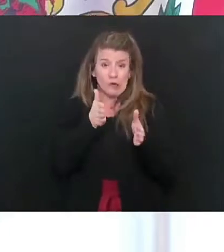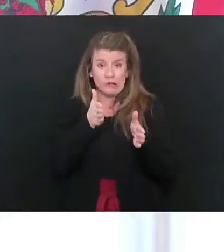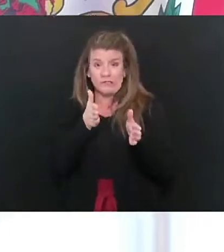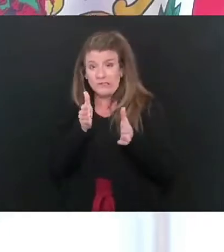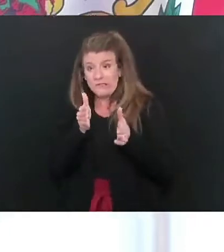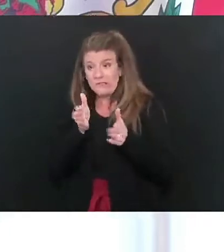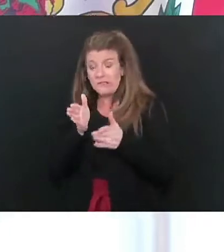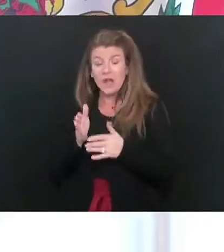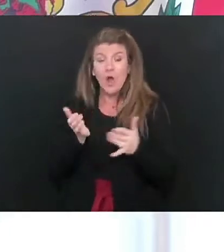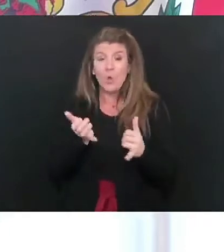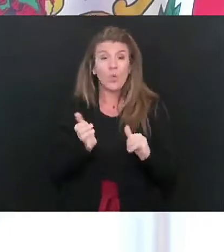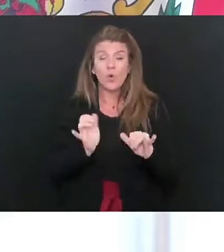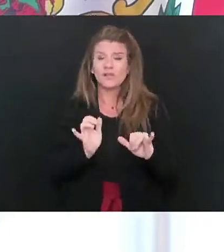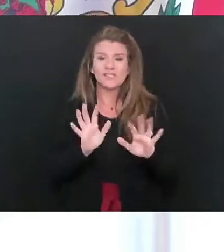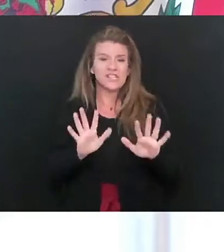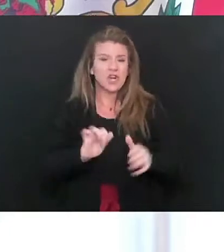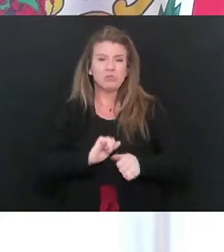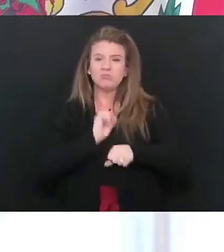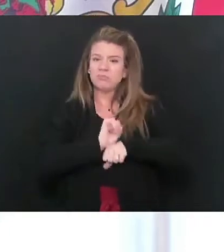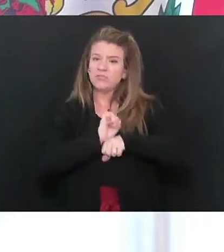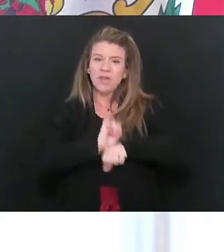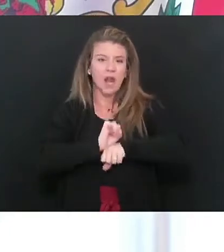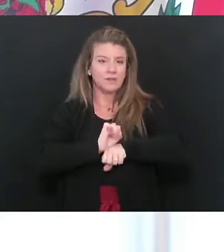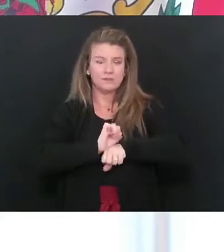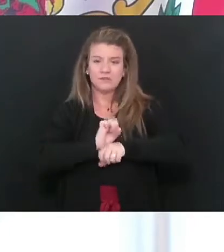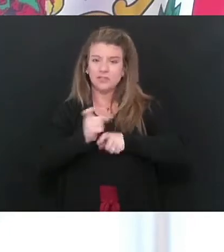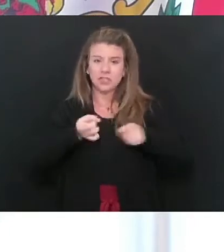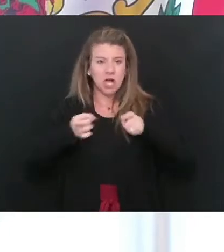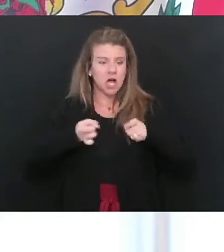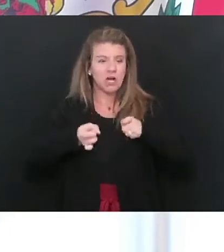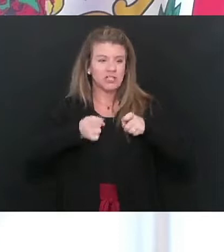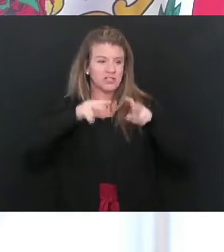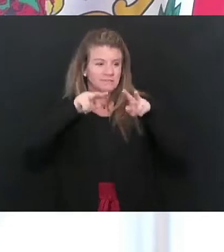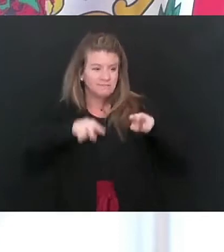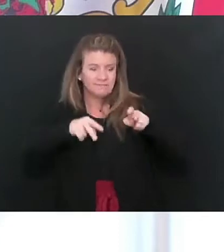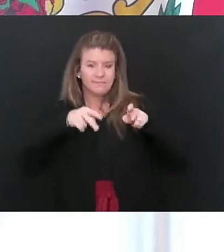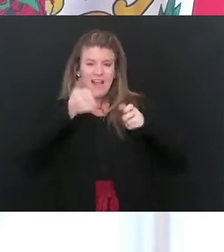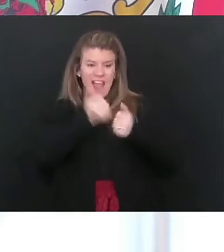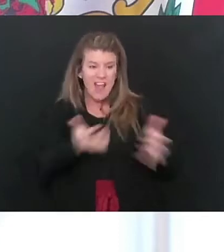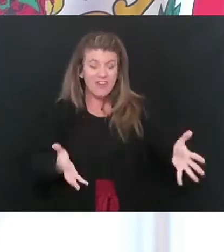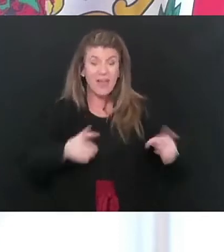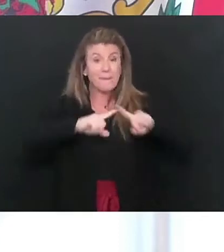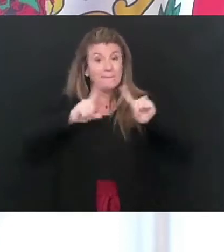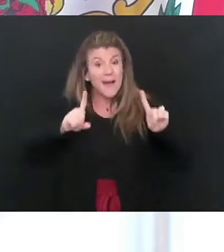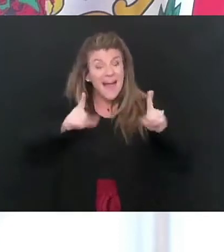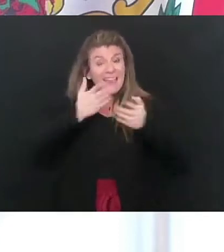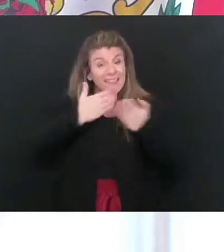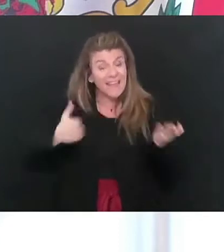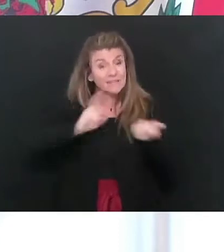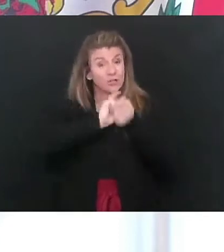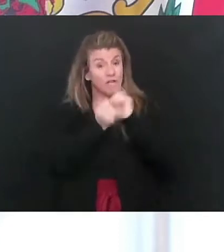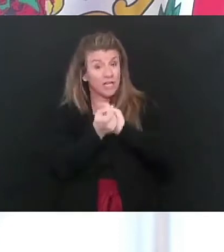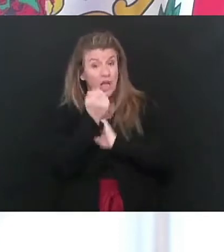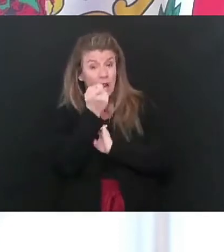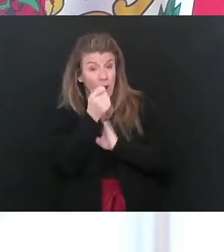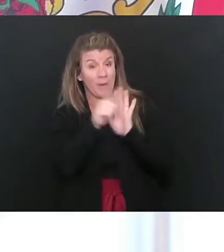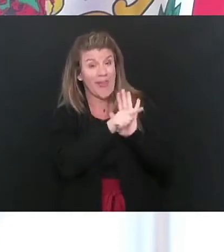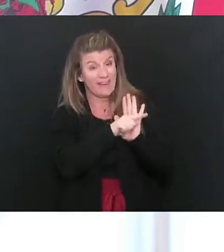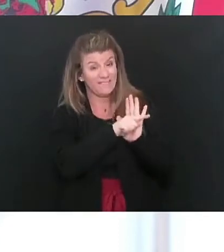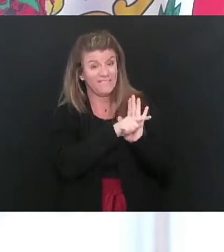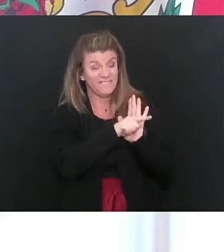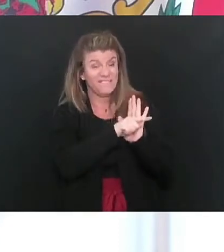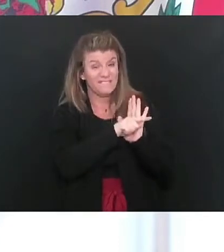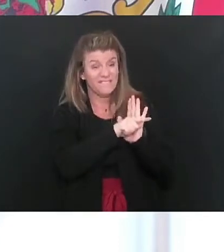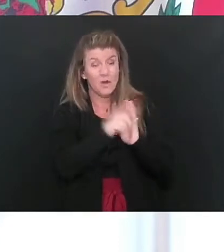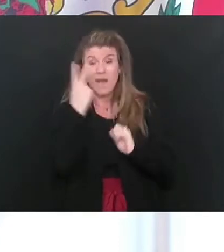still really rock solid in charge and everything, but things are turning a little bit to the negative. We have